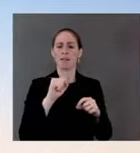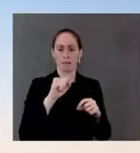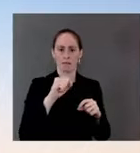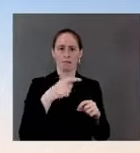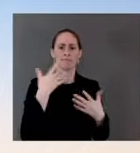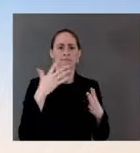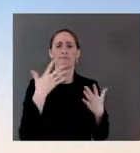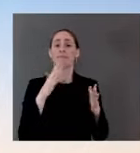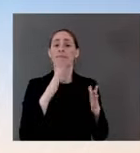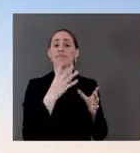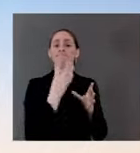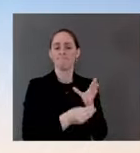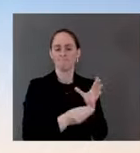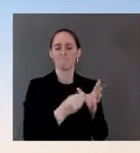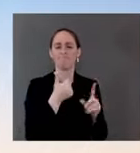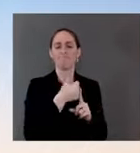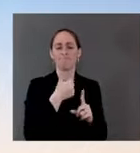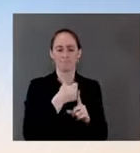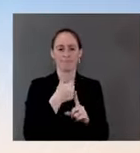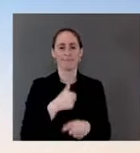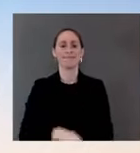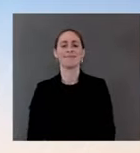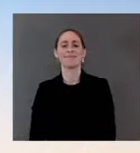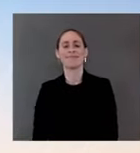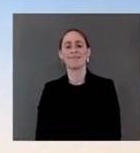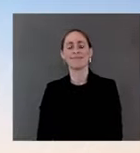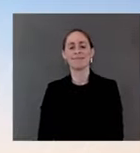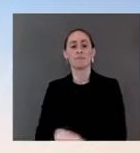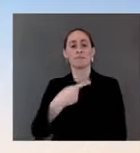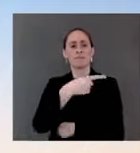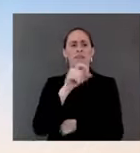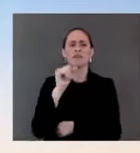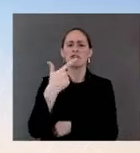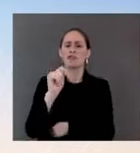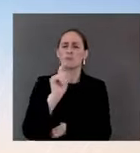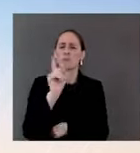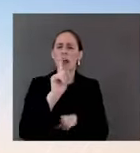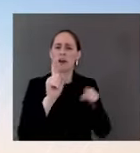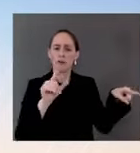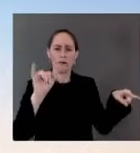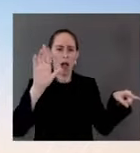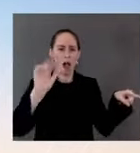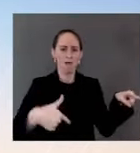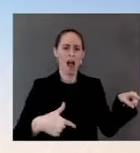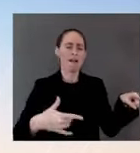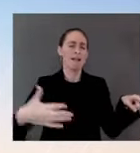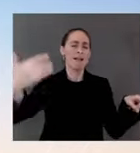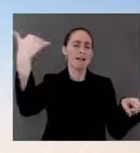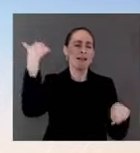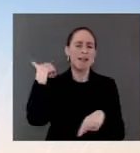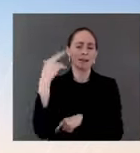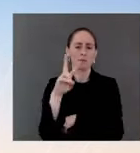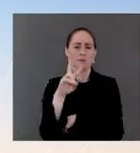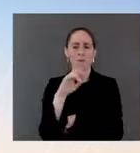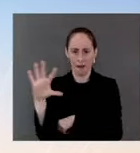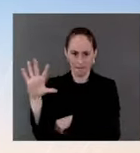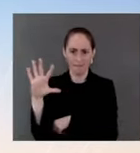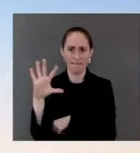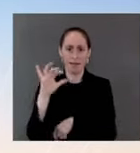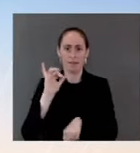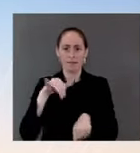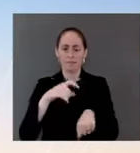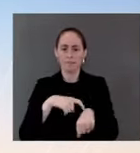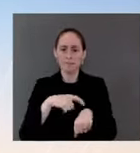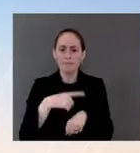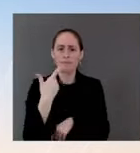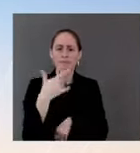17, 2005. Cash was conducting a nighttime mounted patrol when the Bradley fighting vehicle he was in charge of was attacked